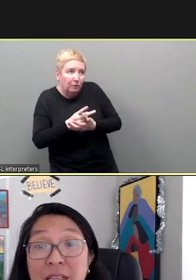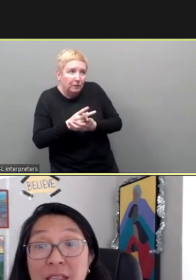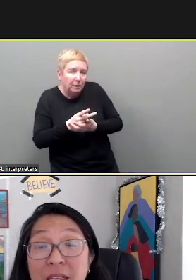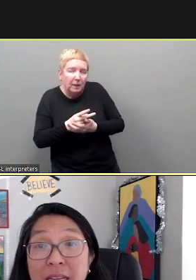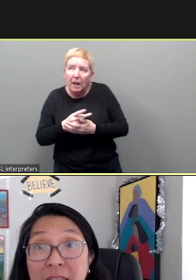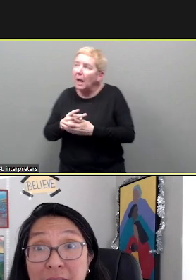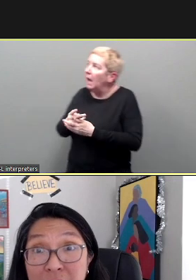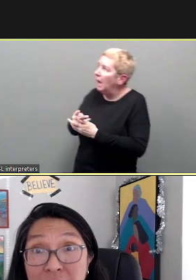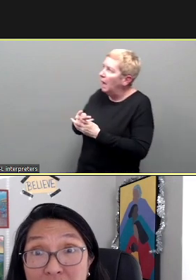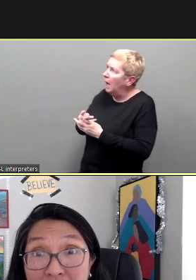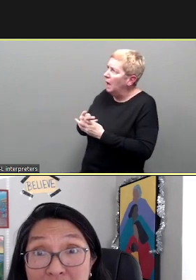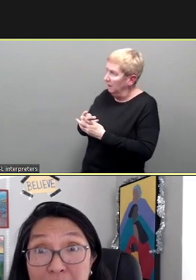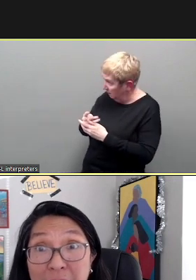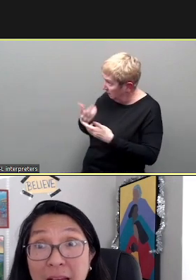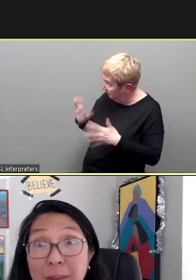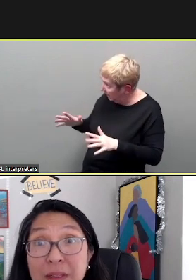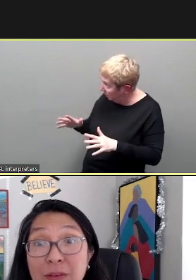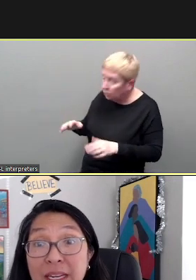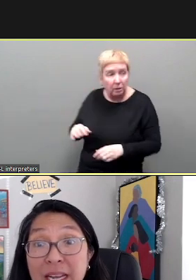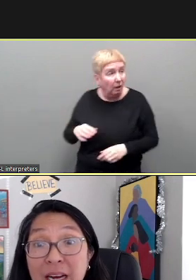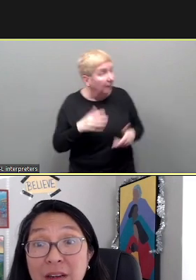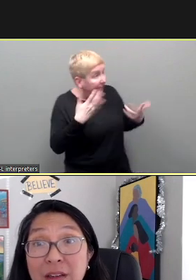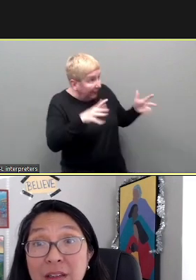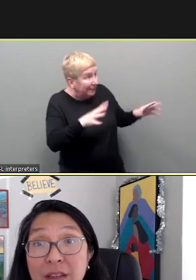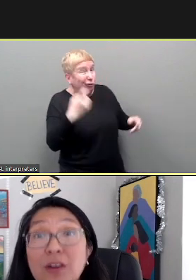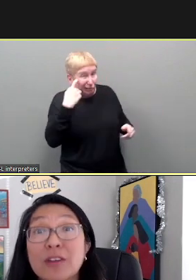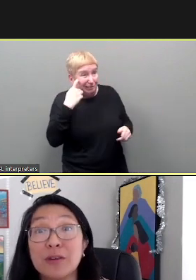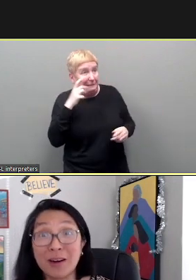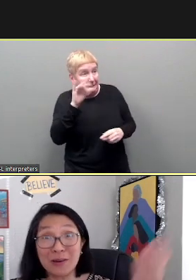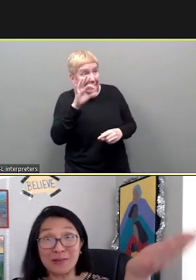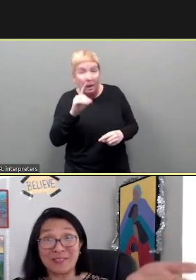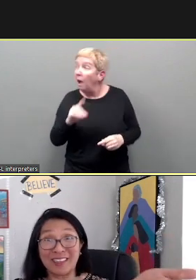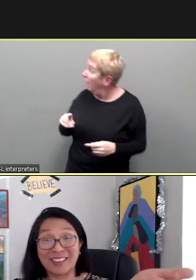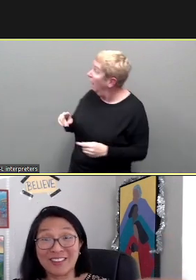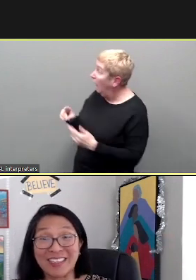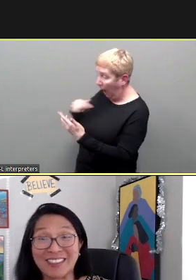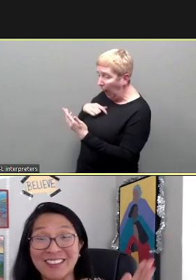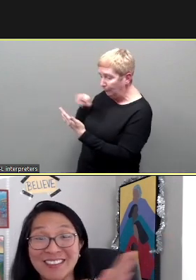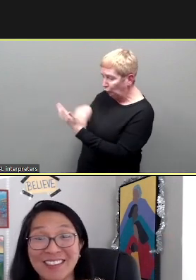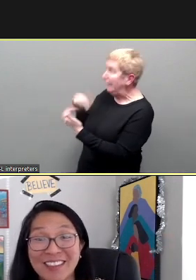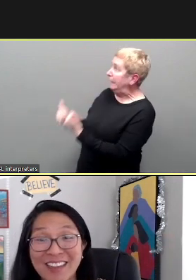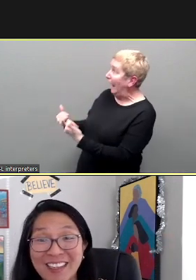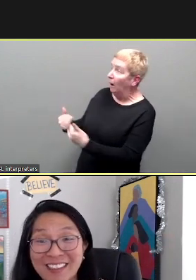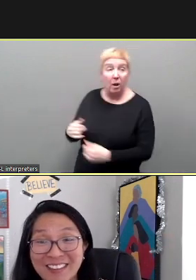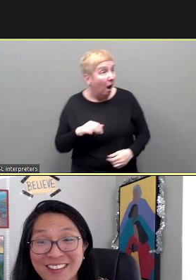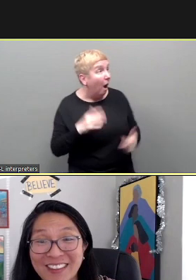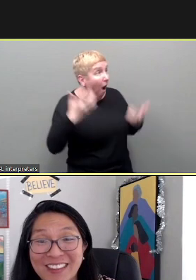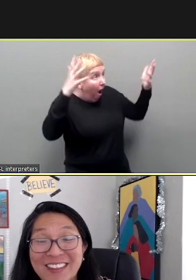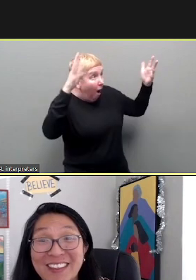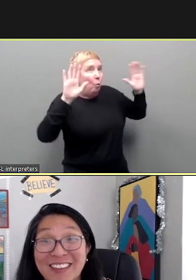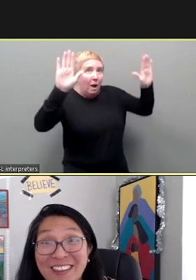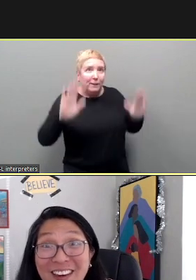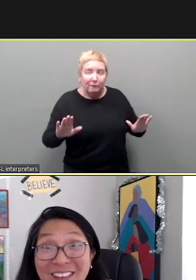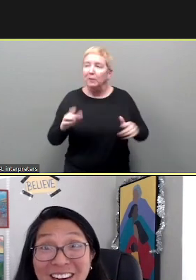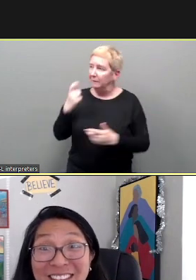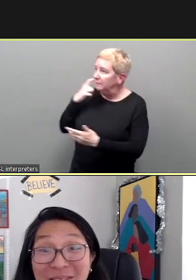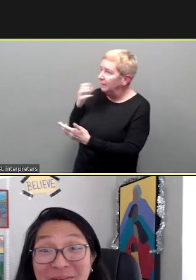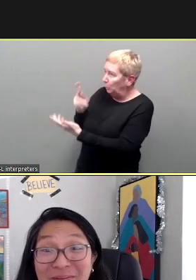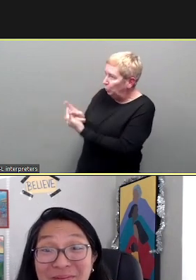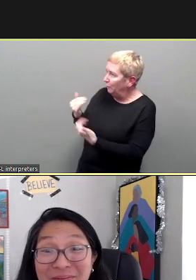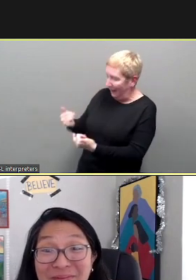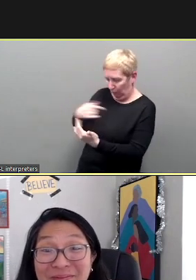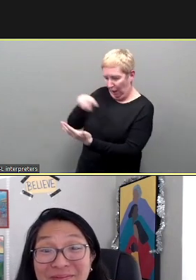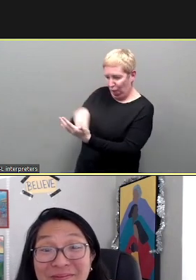was I don't know. No, it was. Happened I'm right telling now. you. That's That's great. It was approved today. And now awesome.